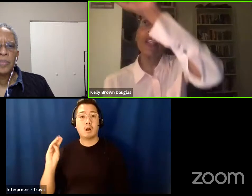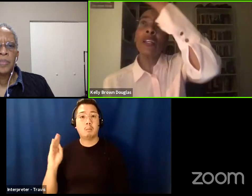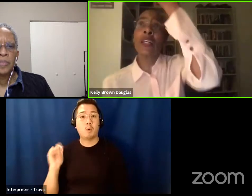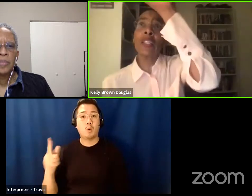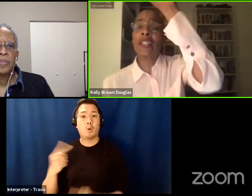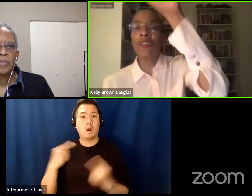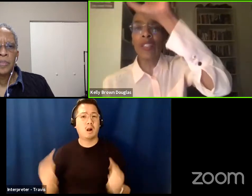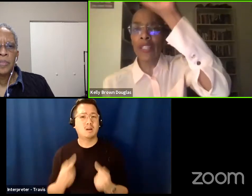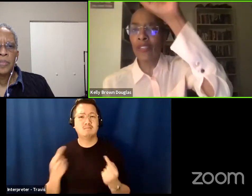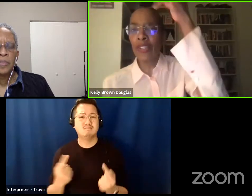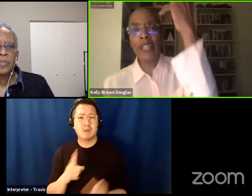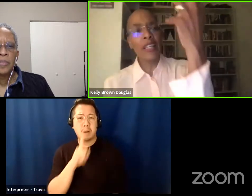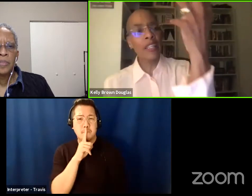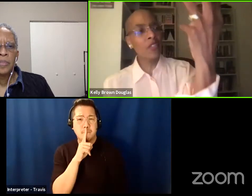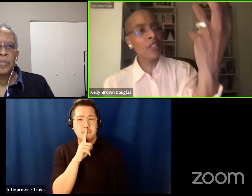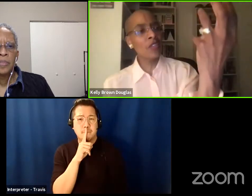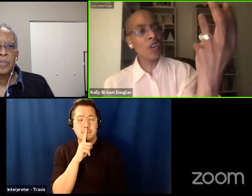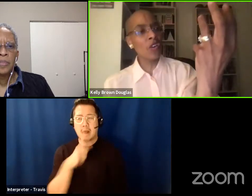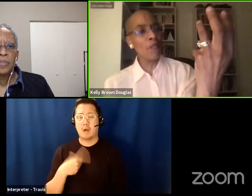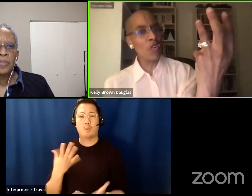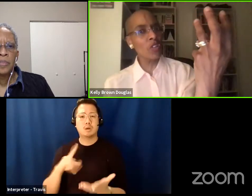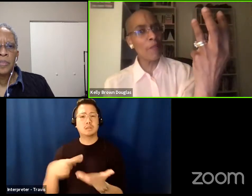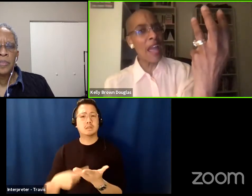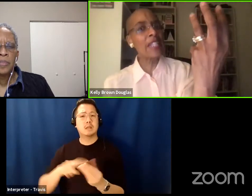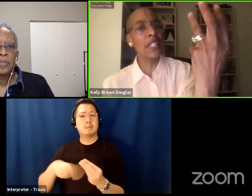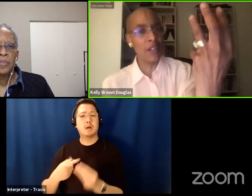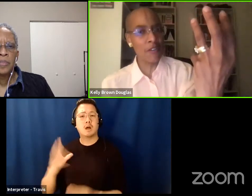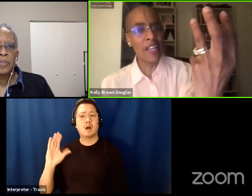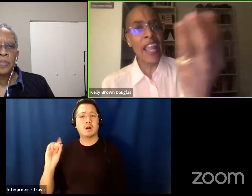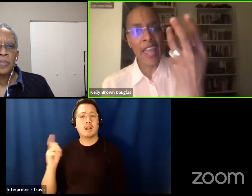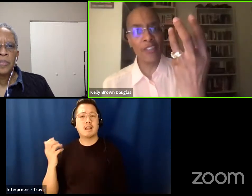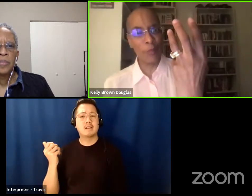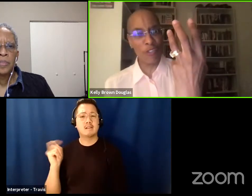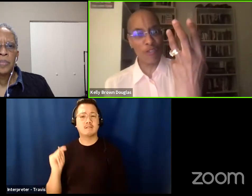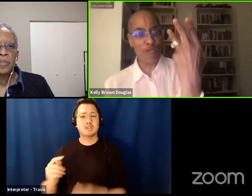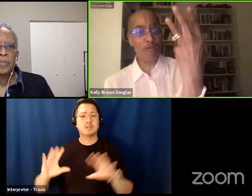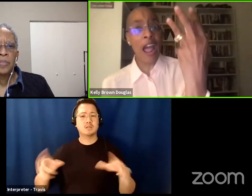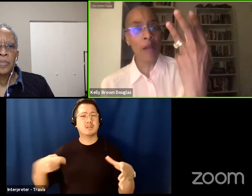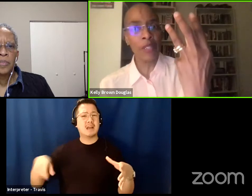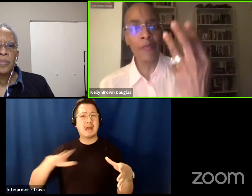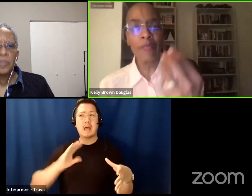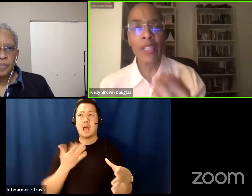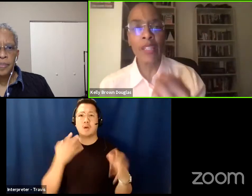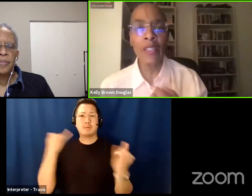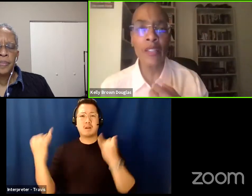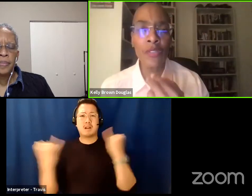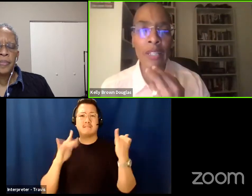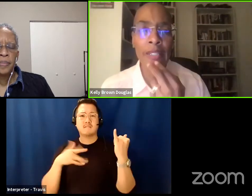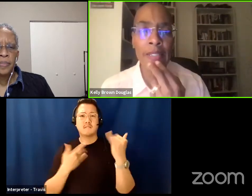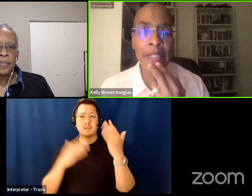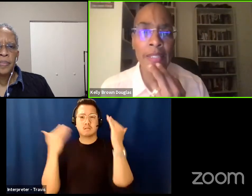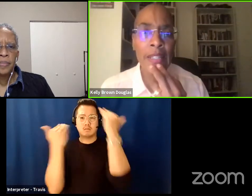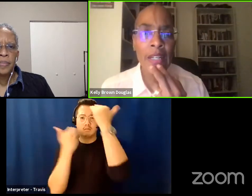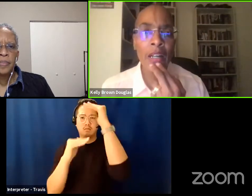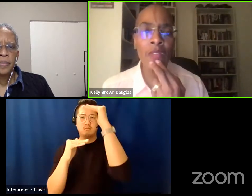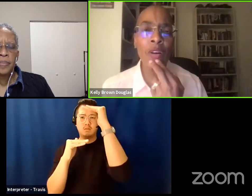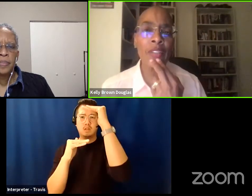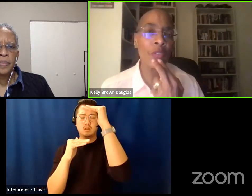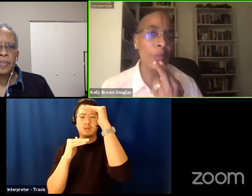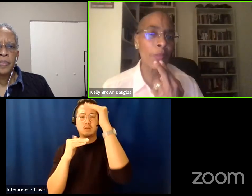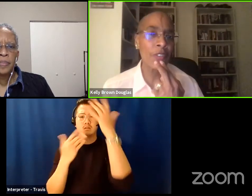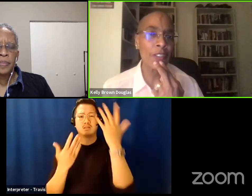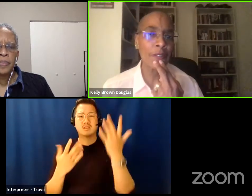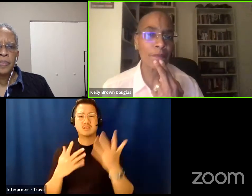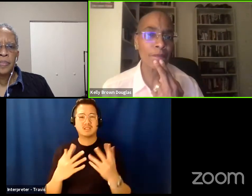even collectively as it's our moral imaginary has been trapped in this legacy of